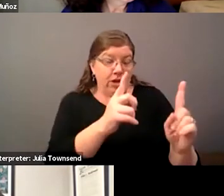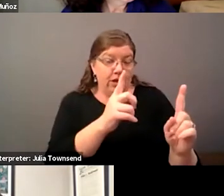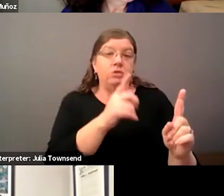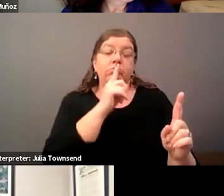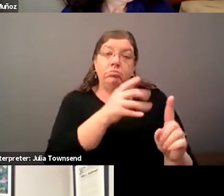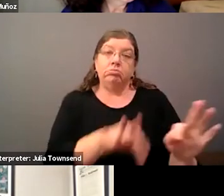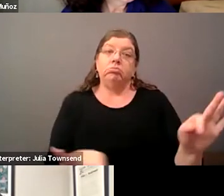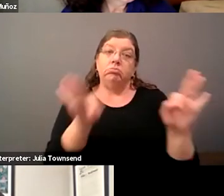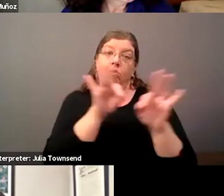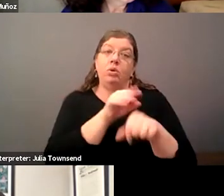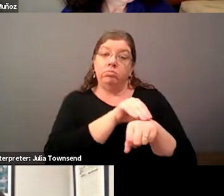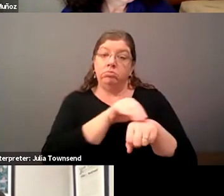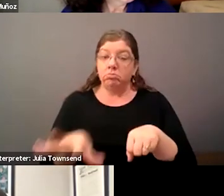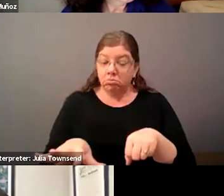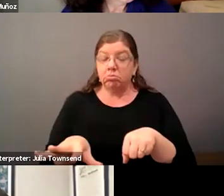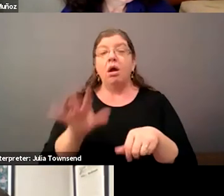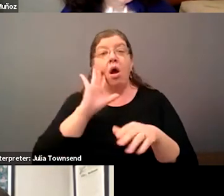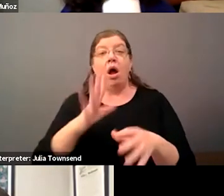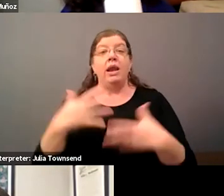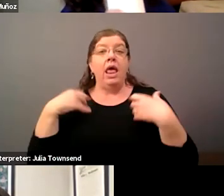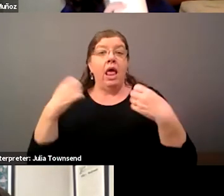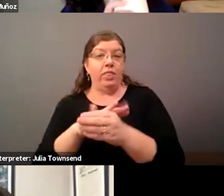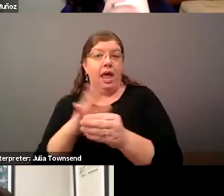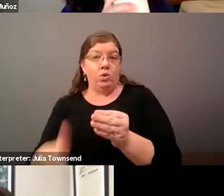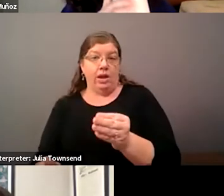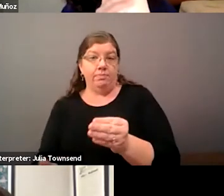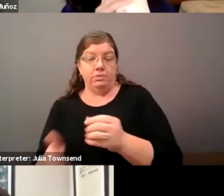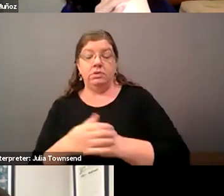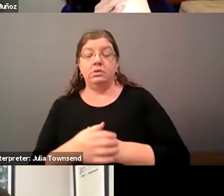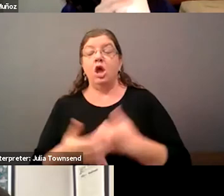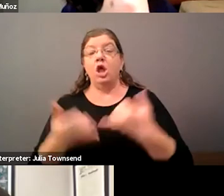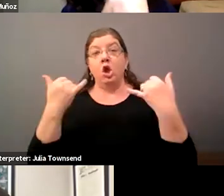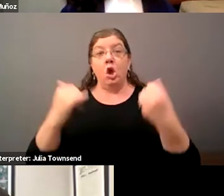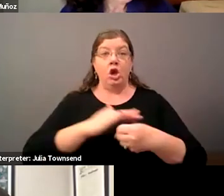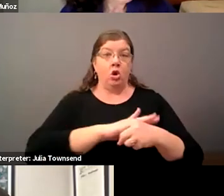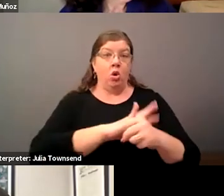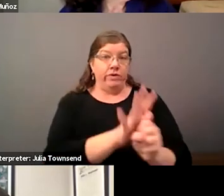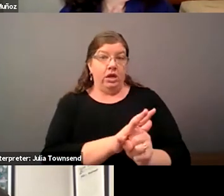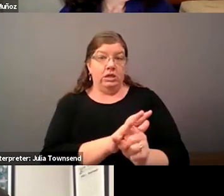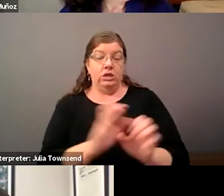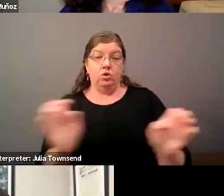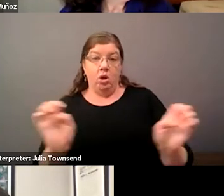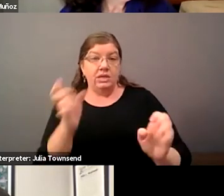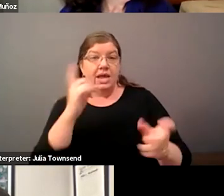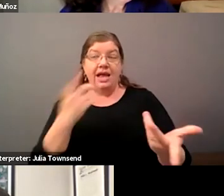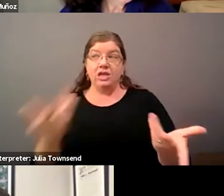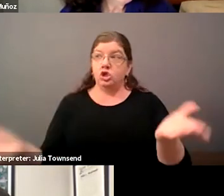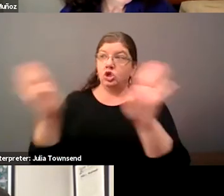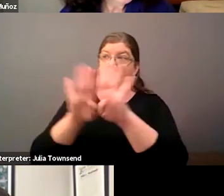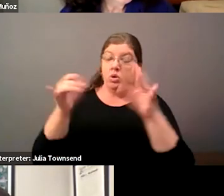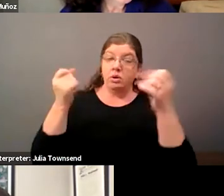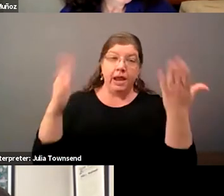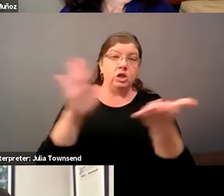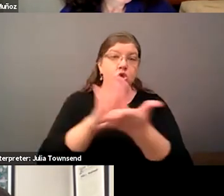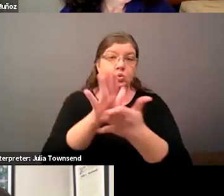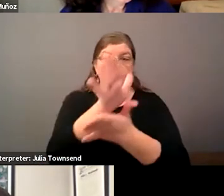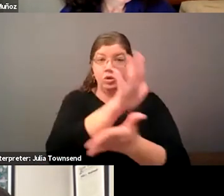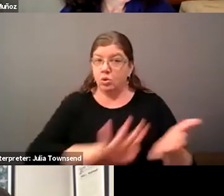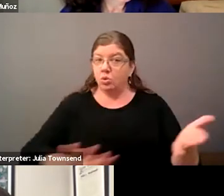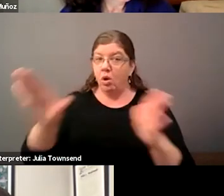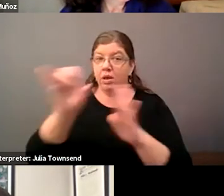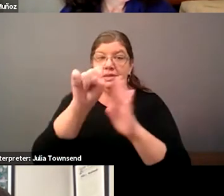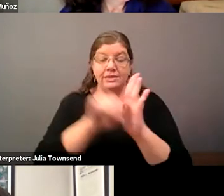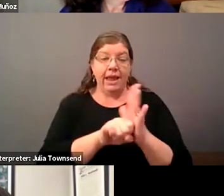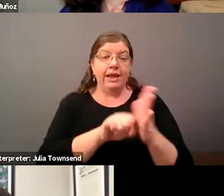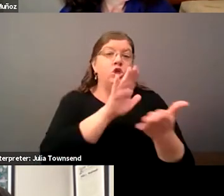significant impact on health outcomes the current covenanting crisis has shuttered schools across the state school and district